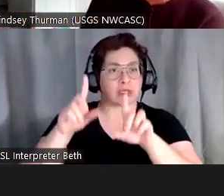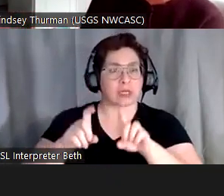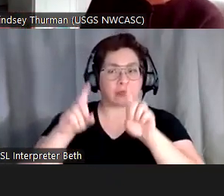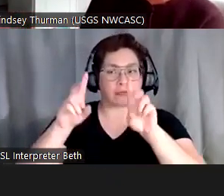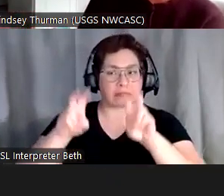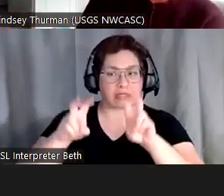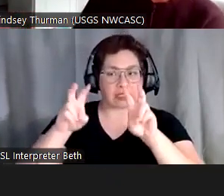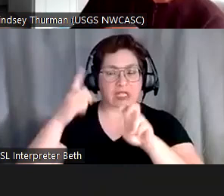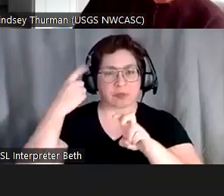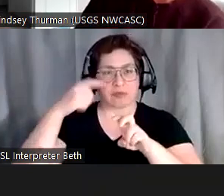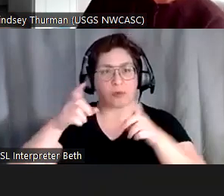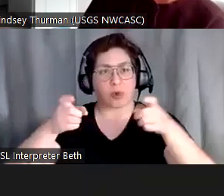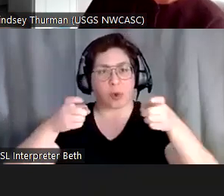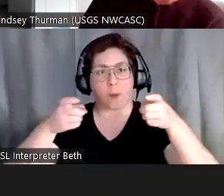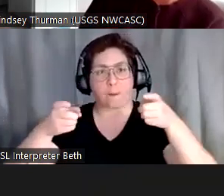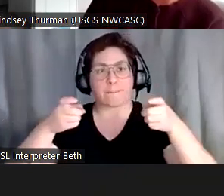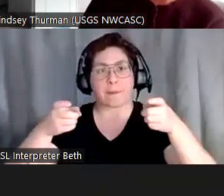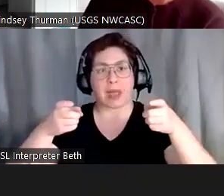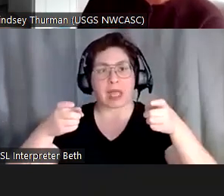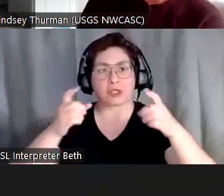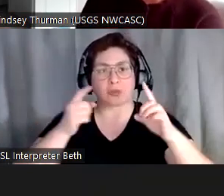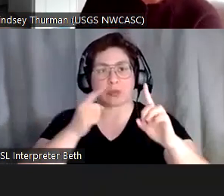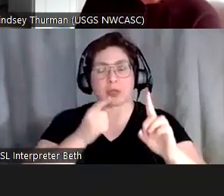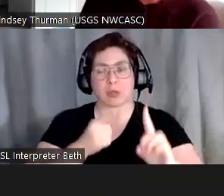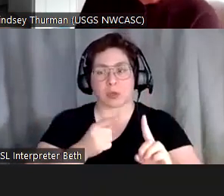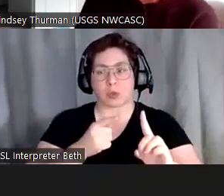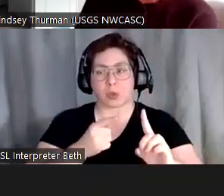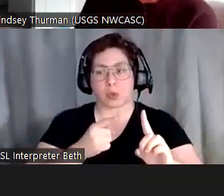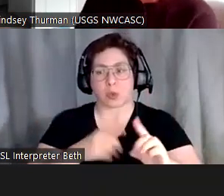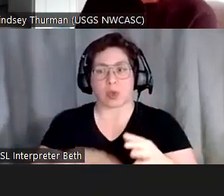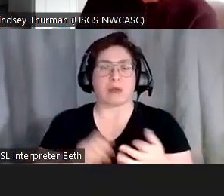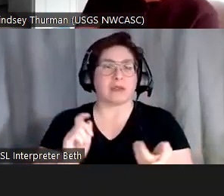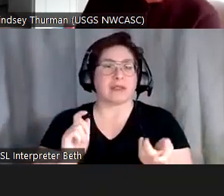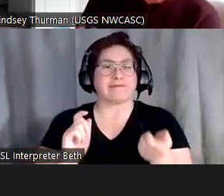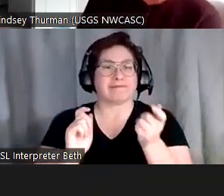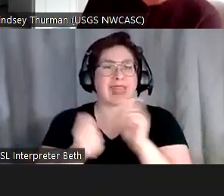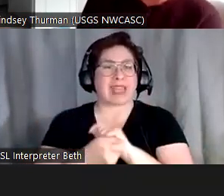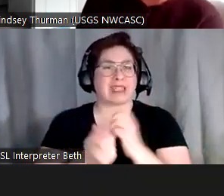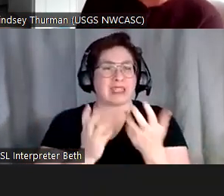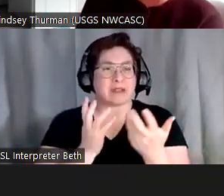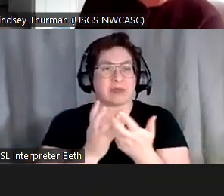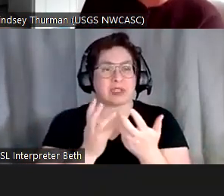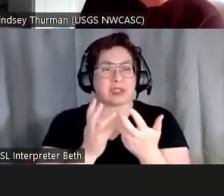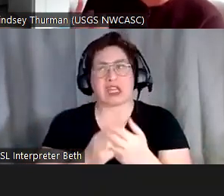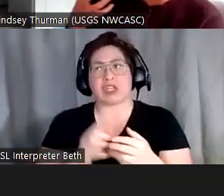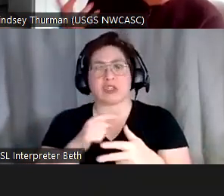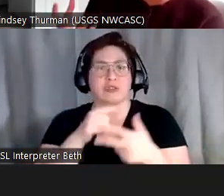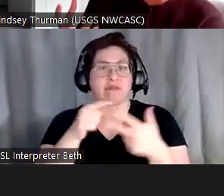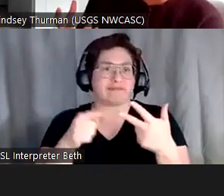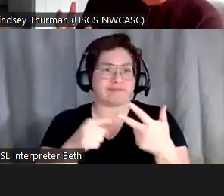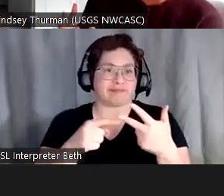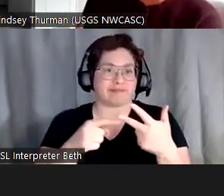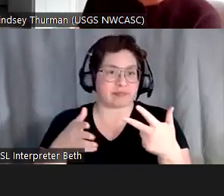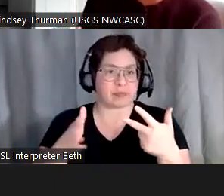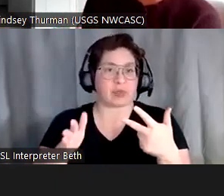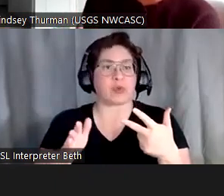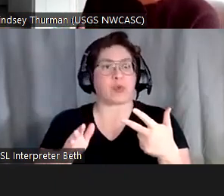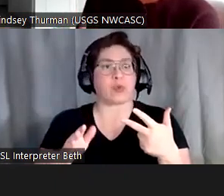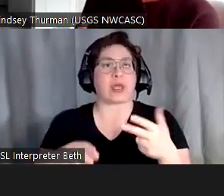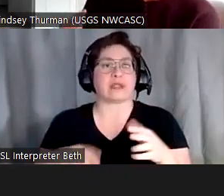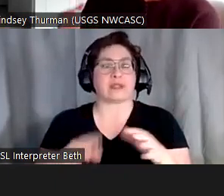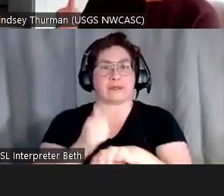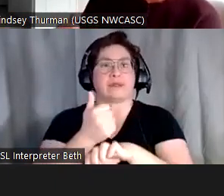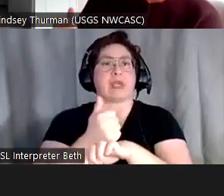management goals. And in our adaptation menu paper, we talk about there's 3 different ways essentially to frame your management